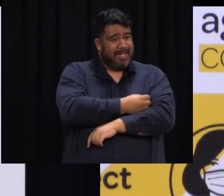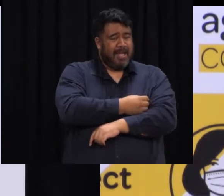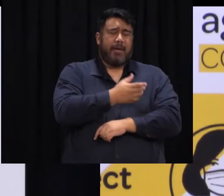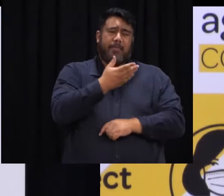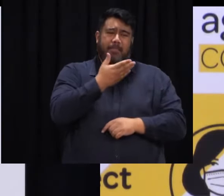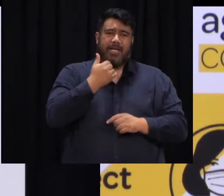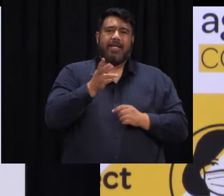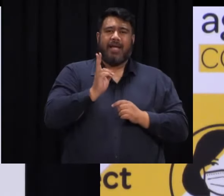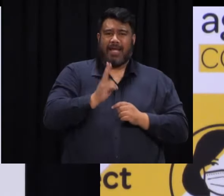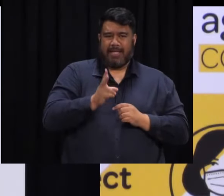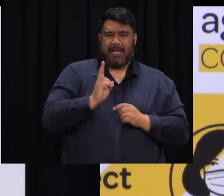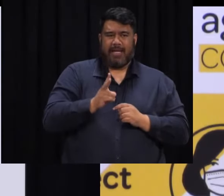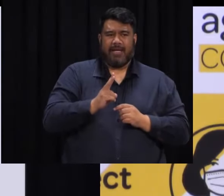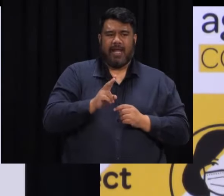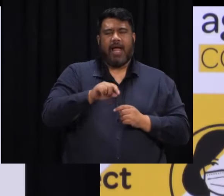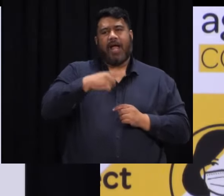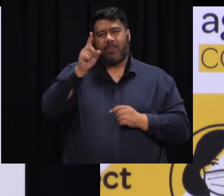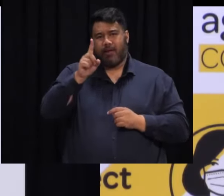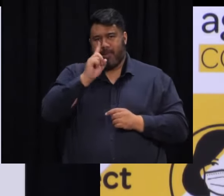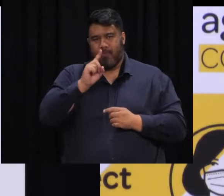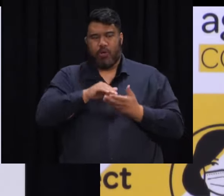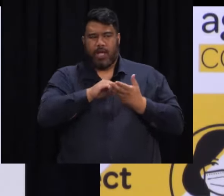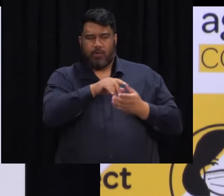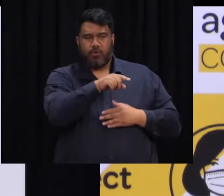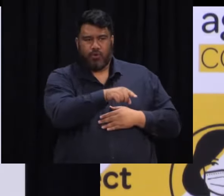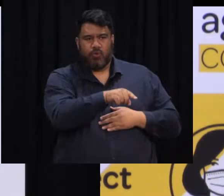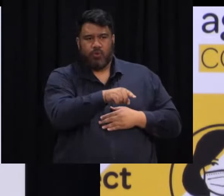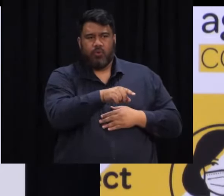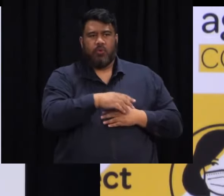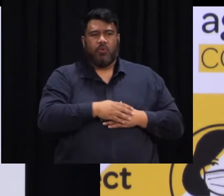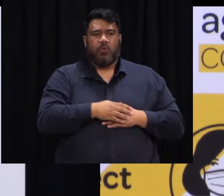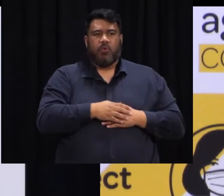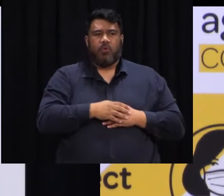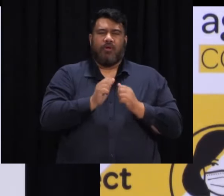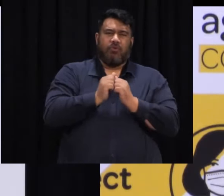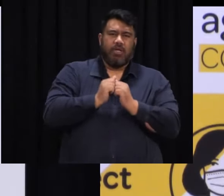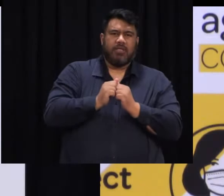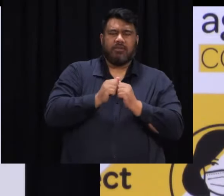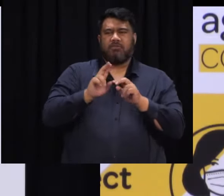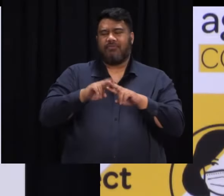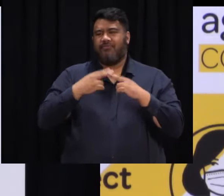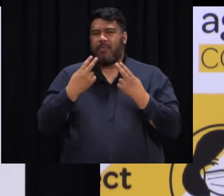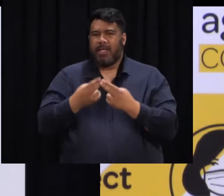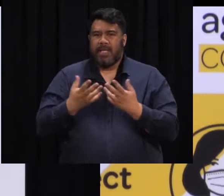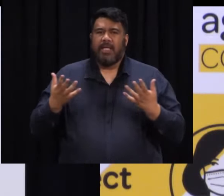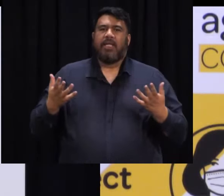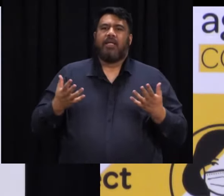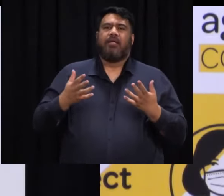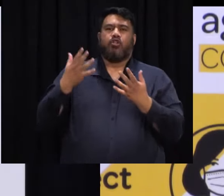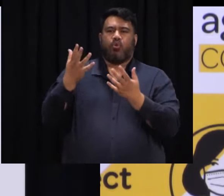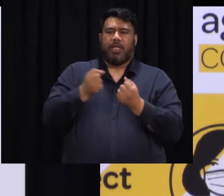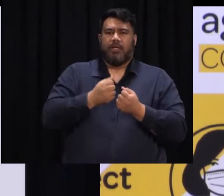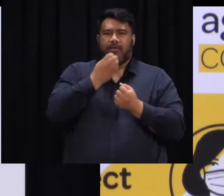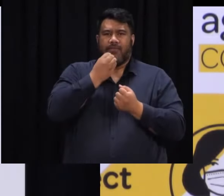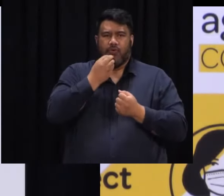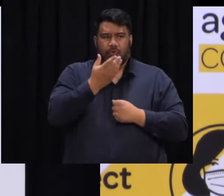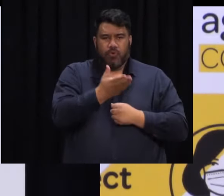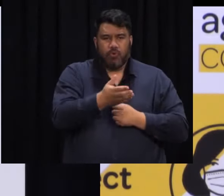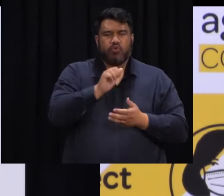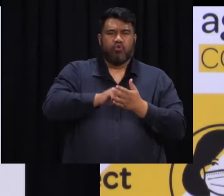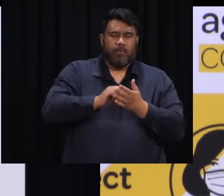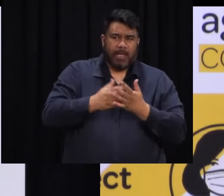a similar approach, to utilise those around them who are able to support them with access to food and medication, but